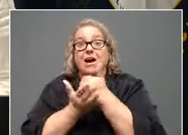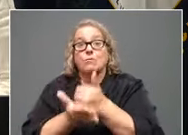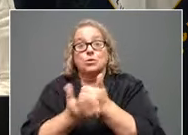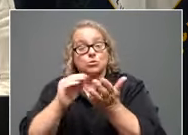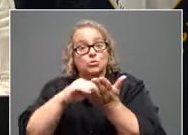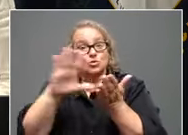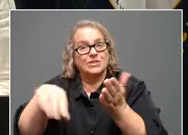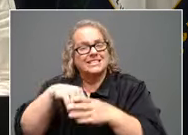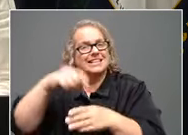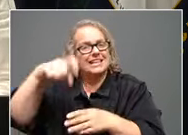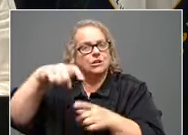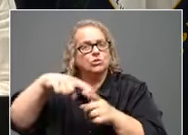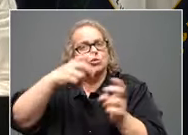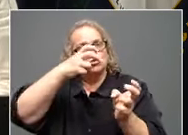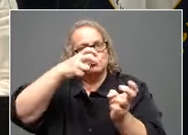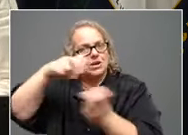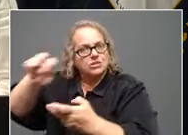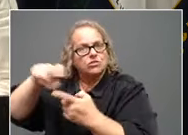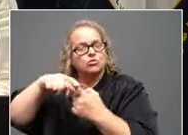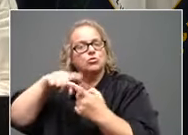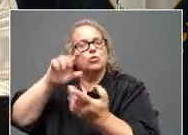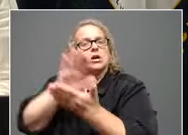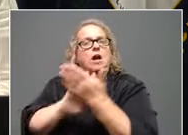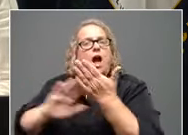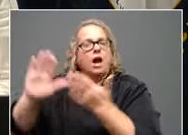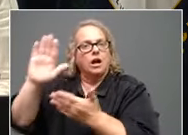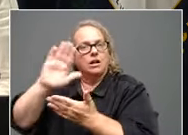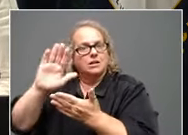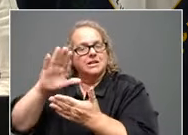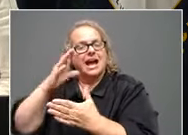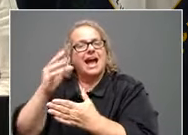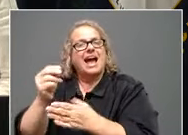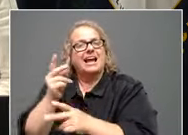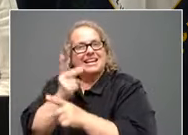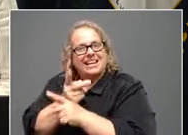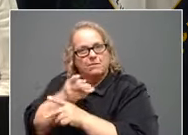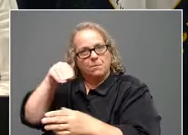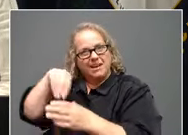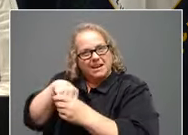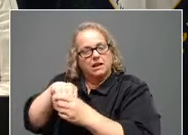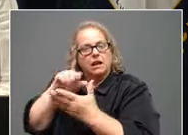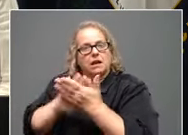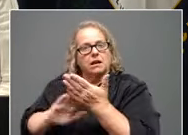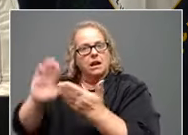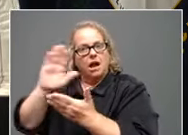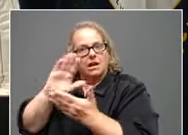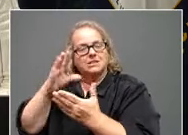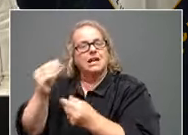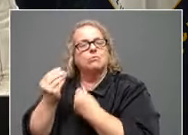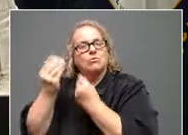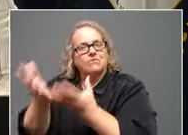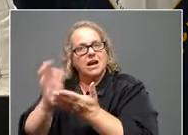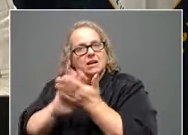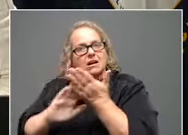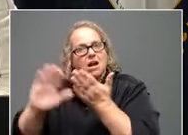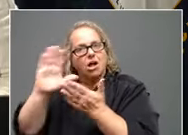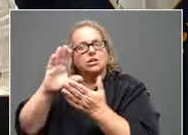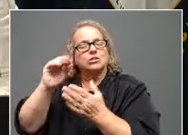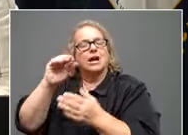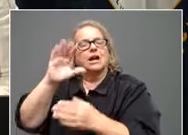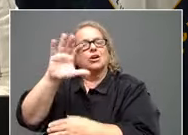need to transition to college and retain them once they get to college, and provide college and career